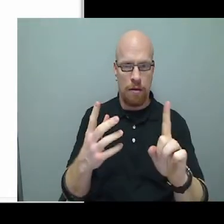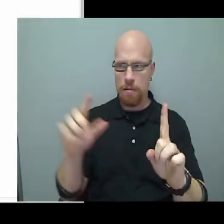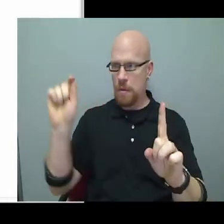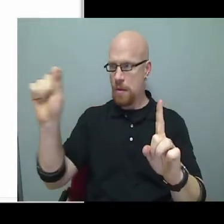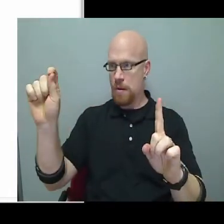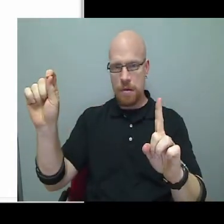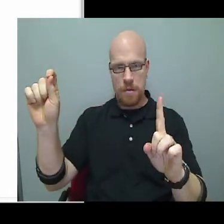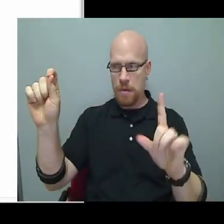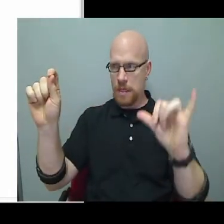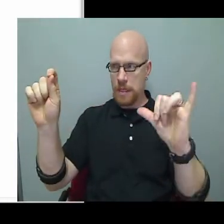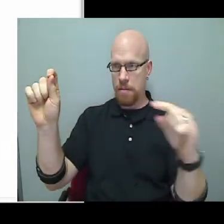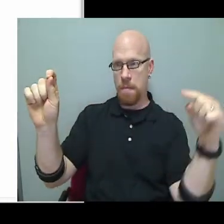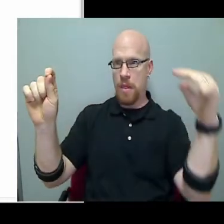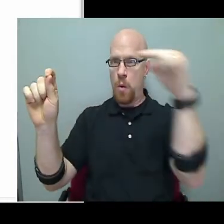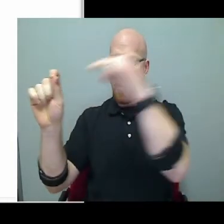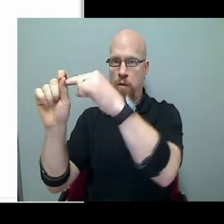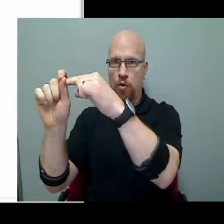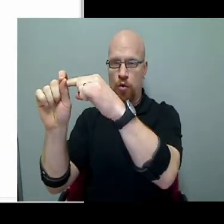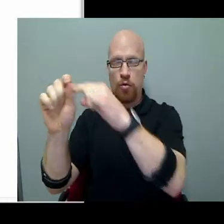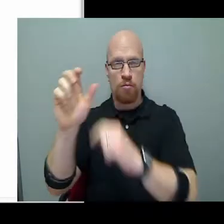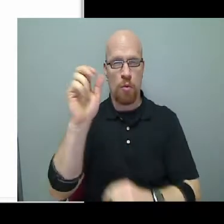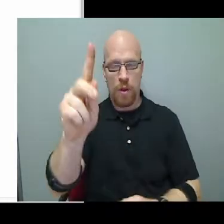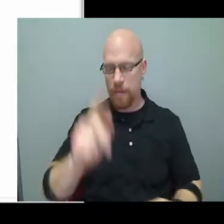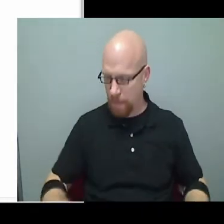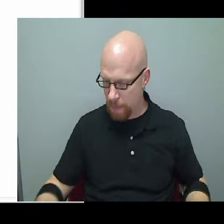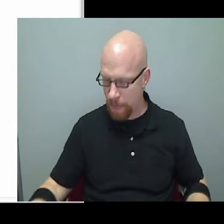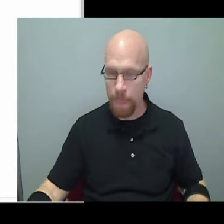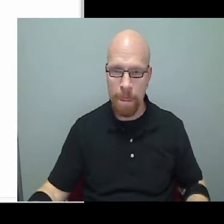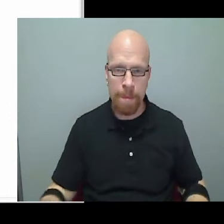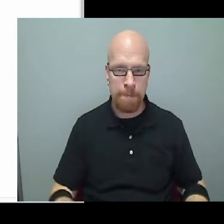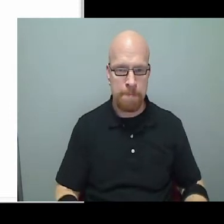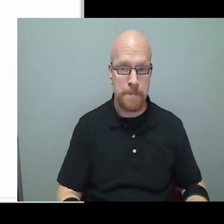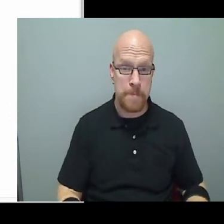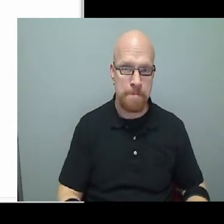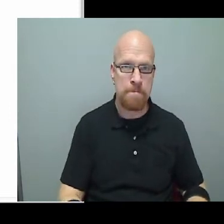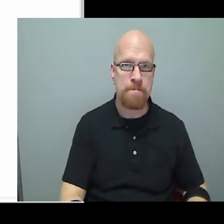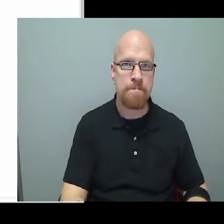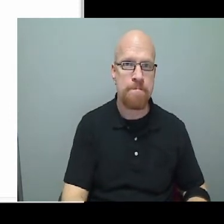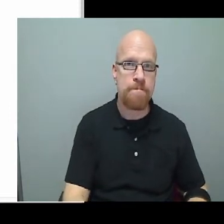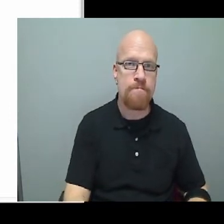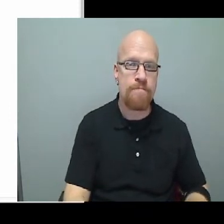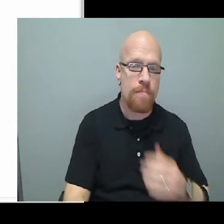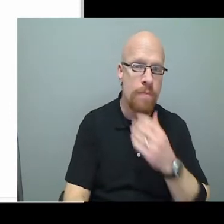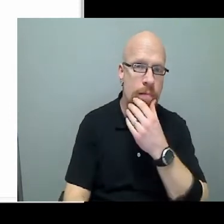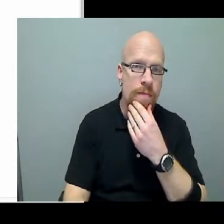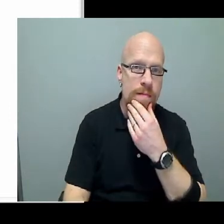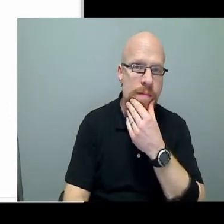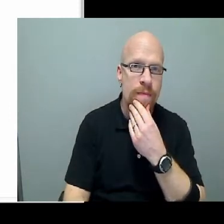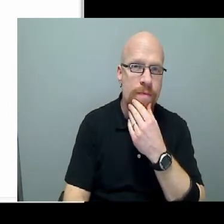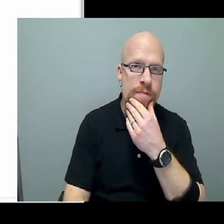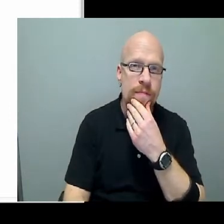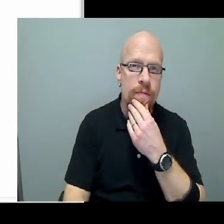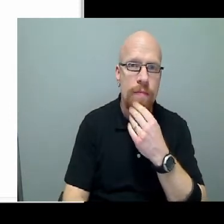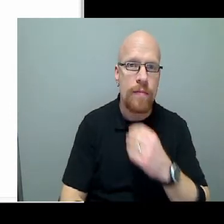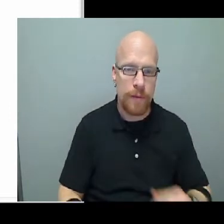many up till we level with the second point, and then how many right.